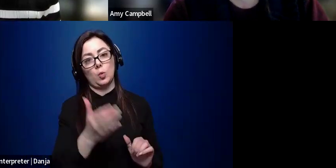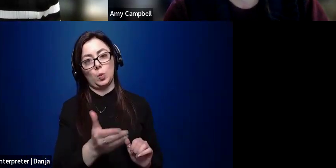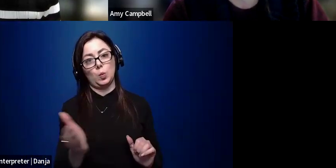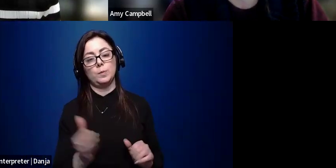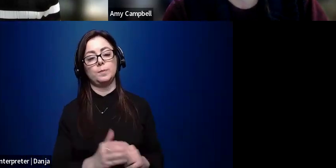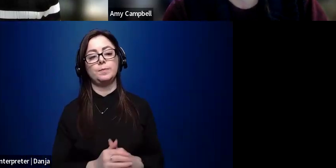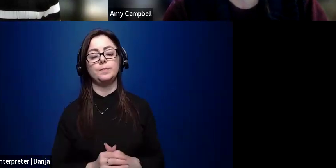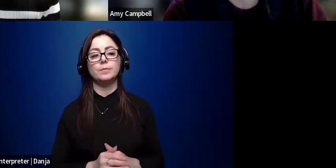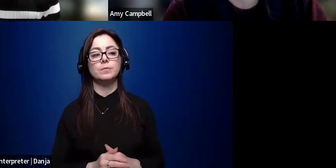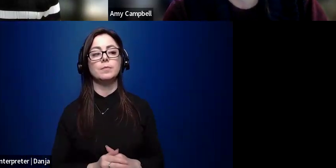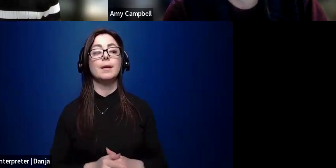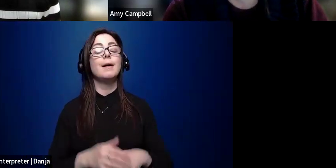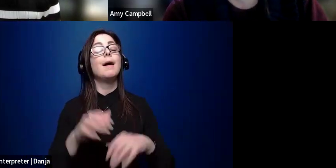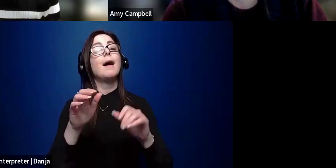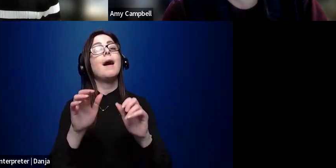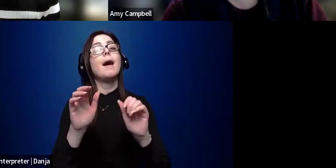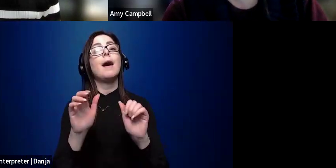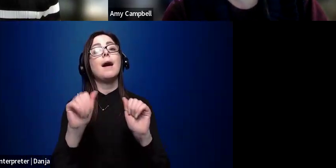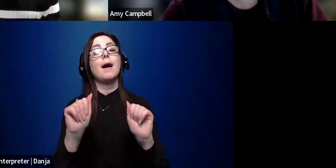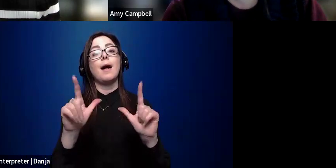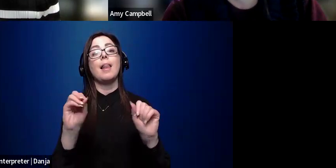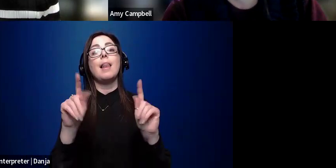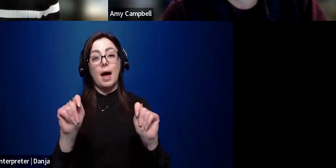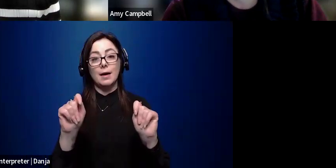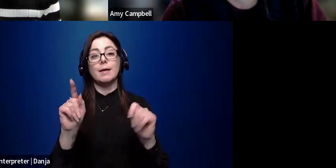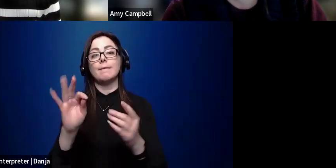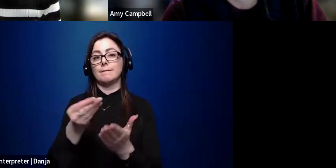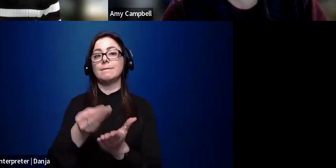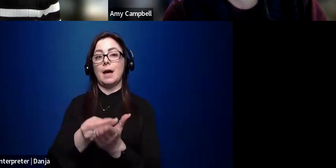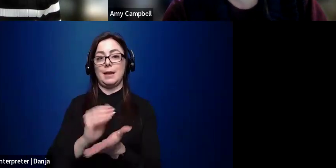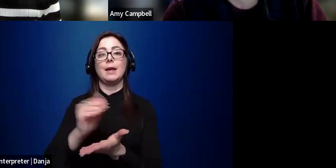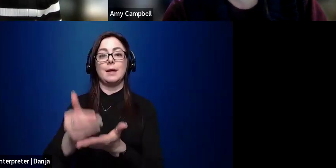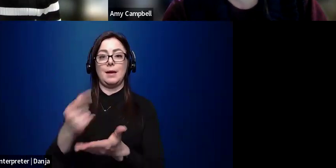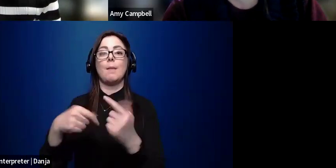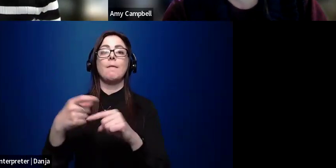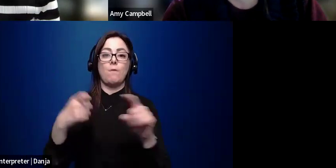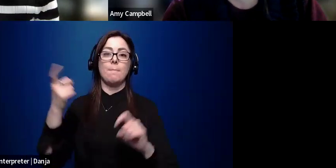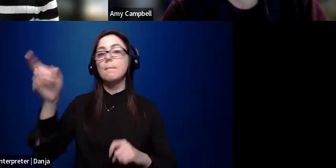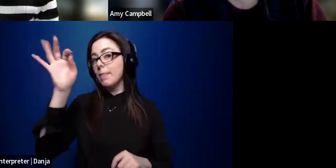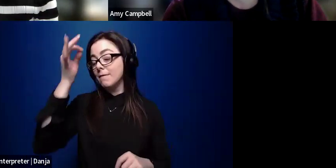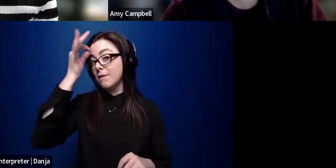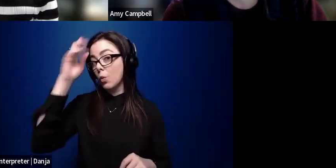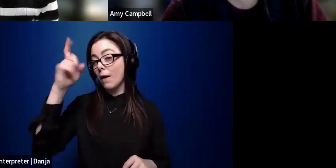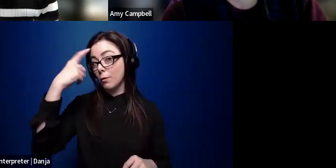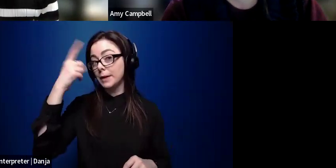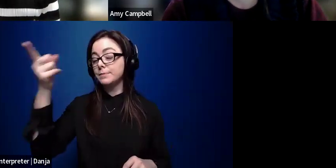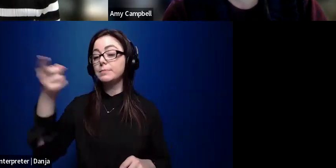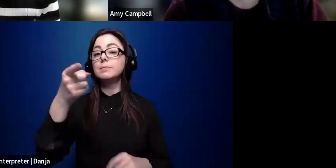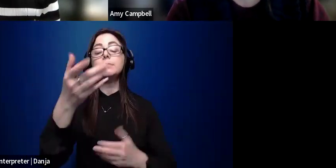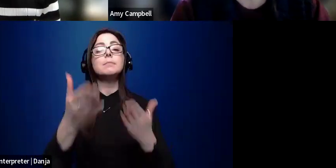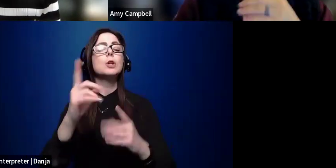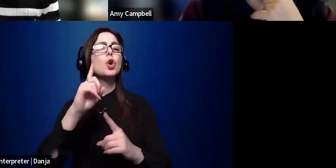A lot of funding for Medicaid comes from the federal government. And you probably hear sometimes that there's a